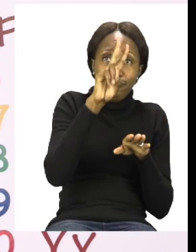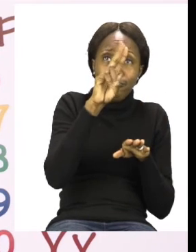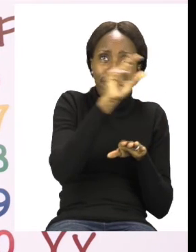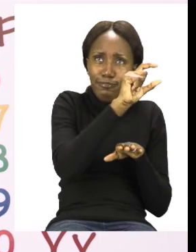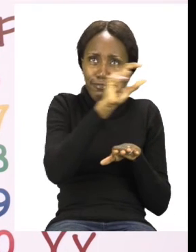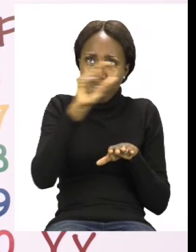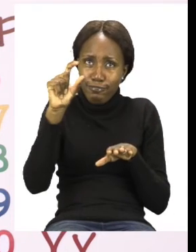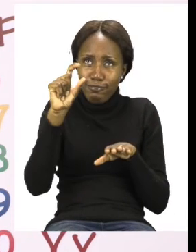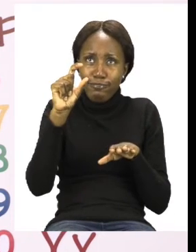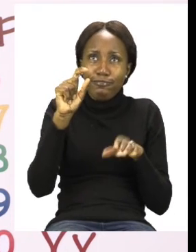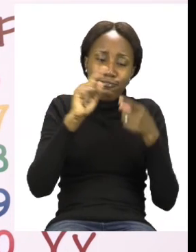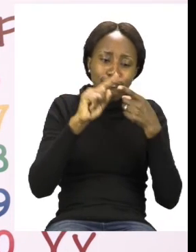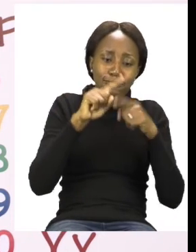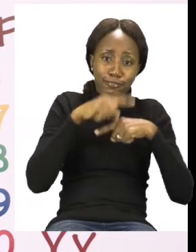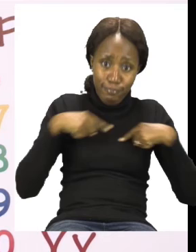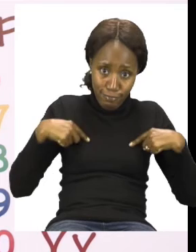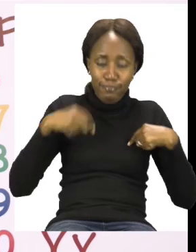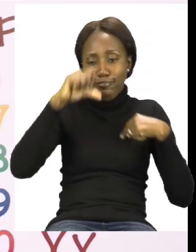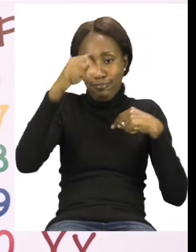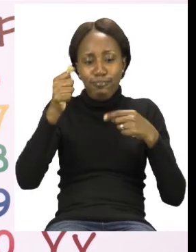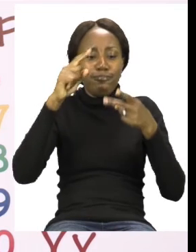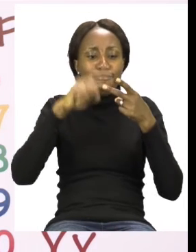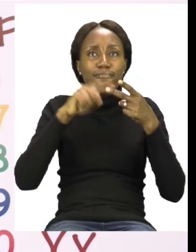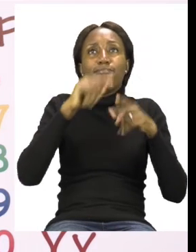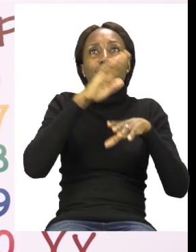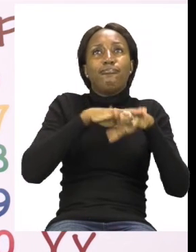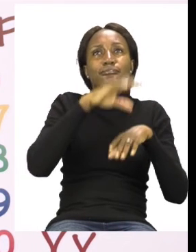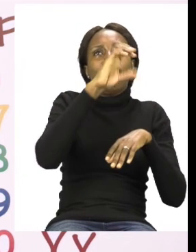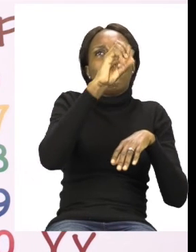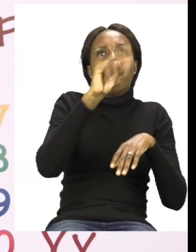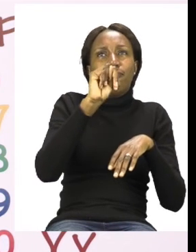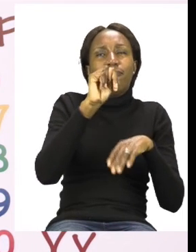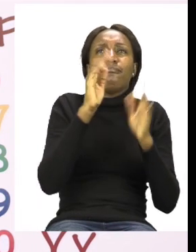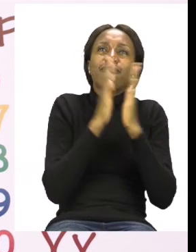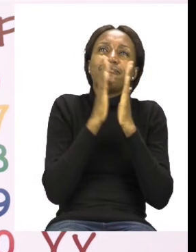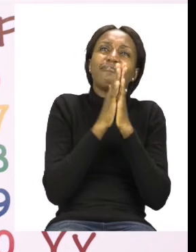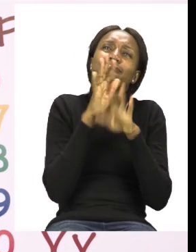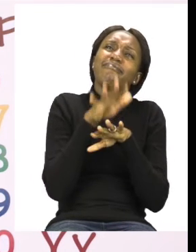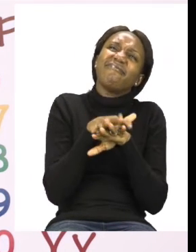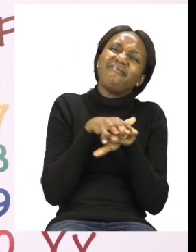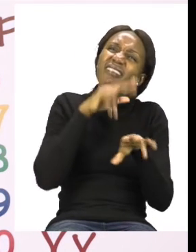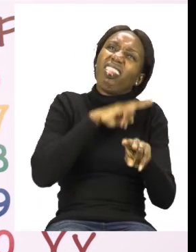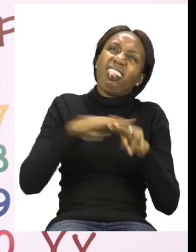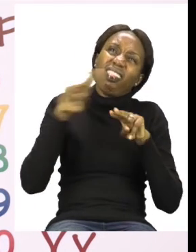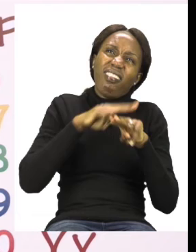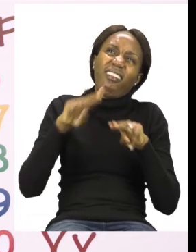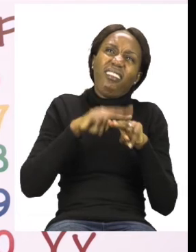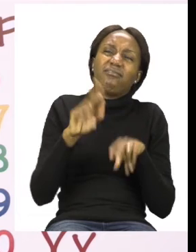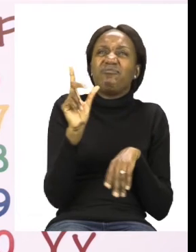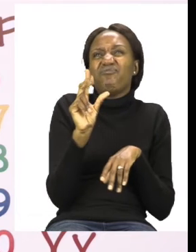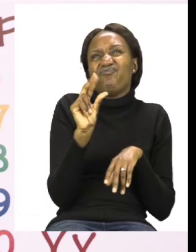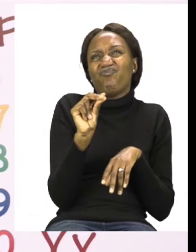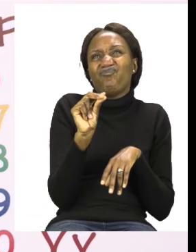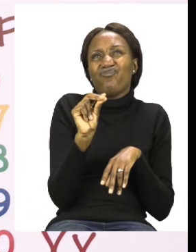word we and one with the word on. Take your time with the sentences. Make sure they make